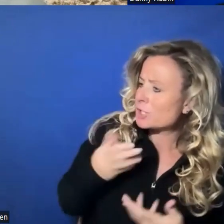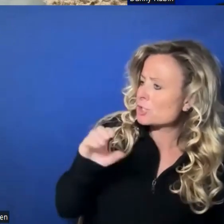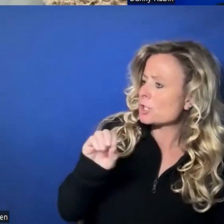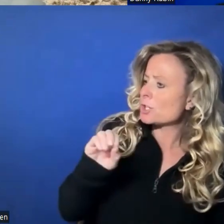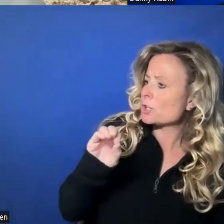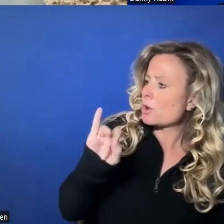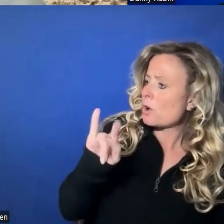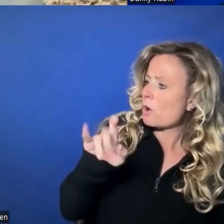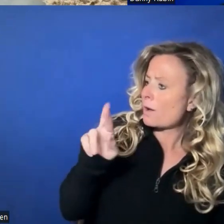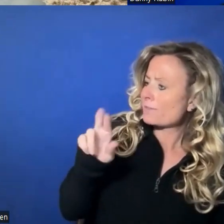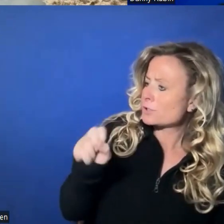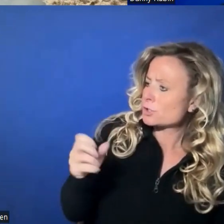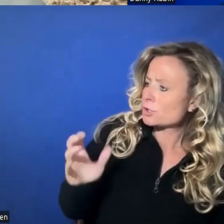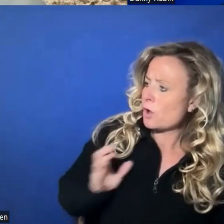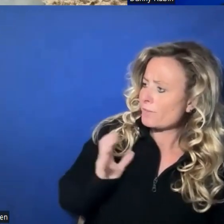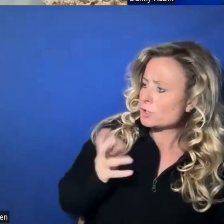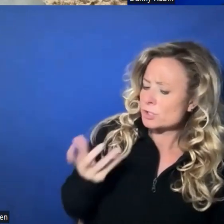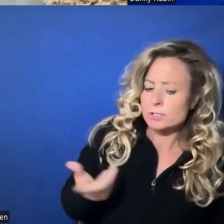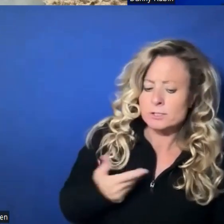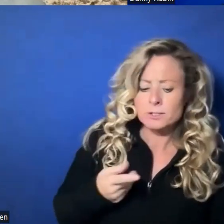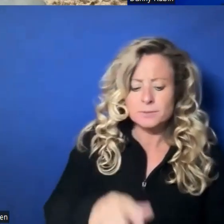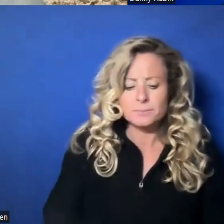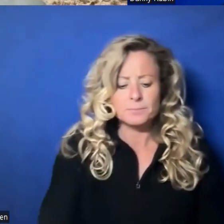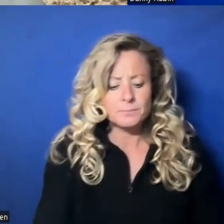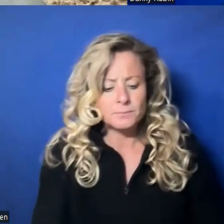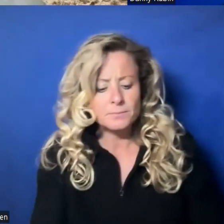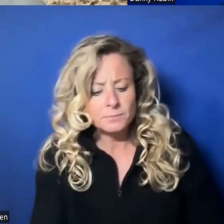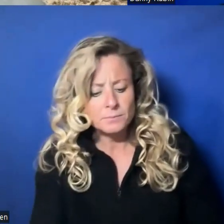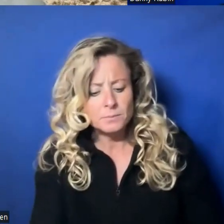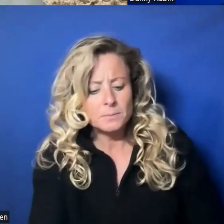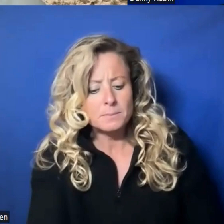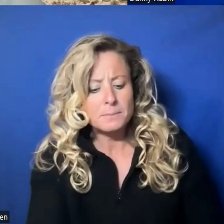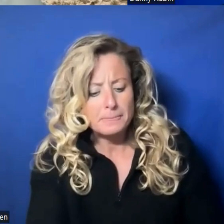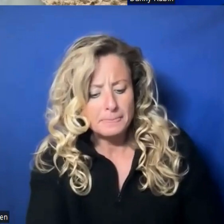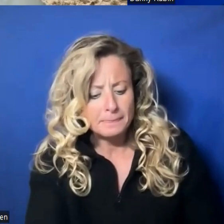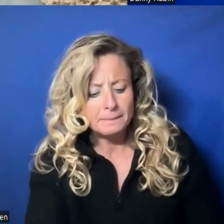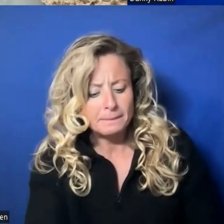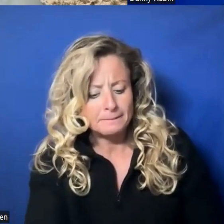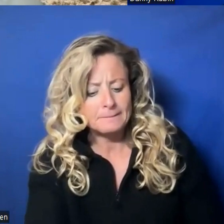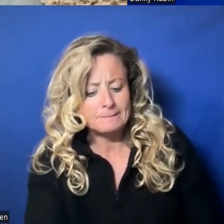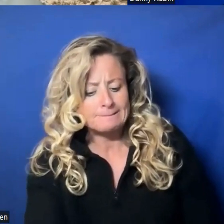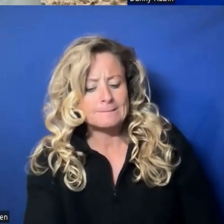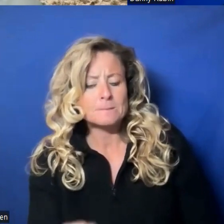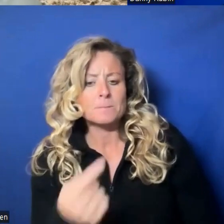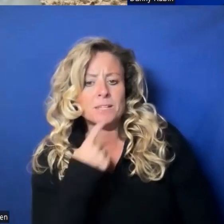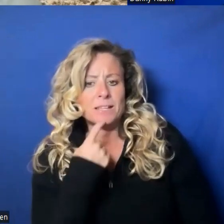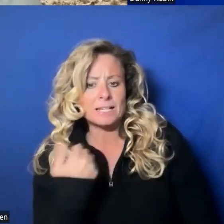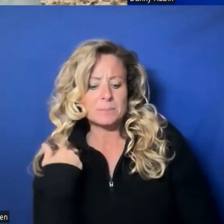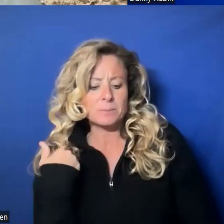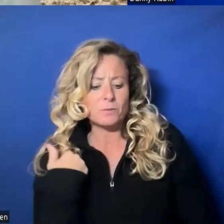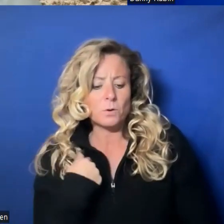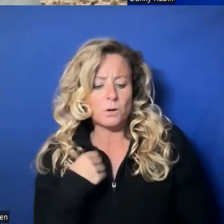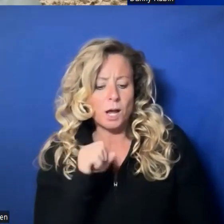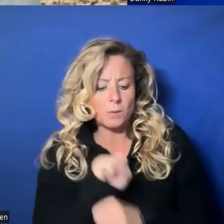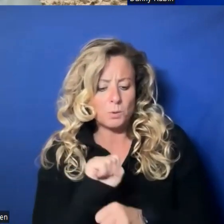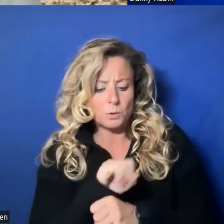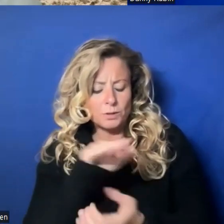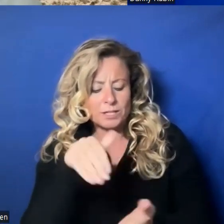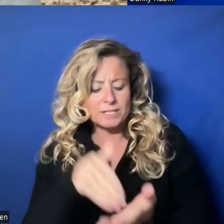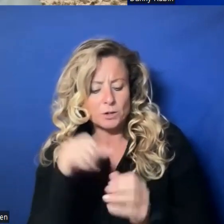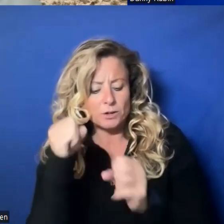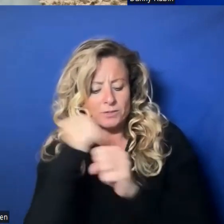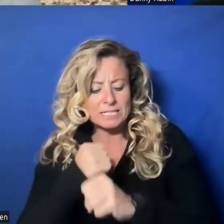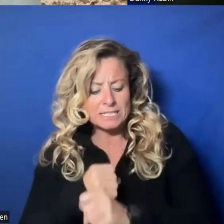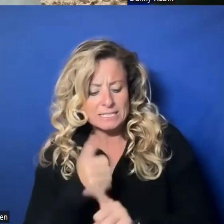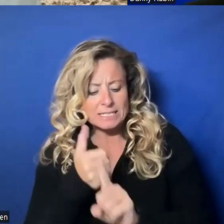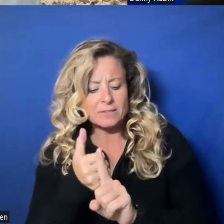okay, so for example, currently, as I said before, I'm working with the Central Bureau of Statistics